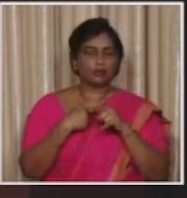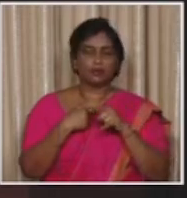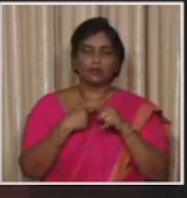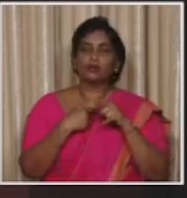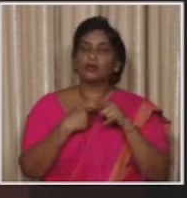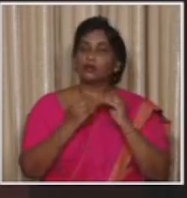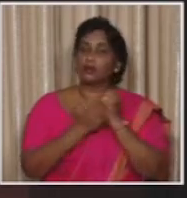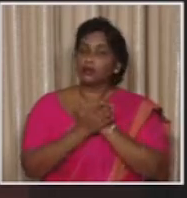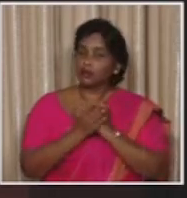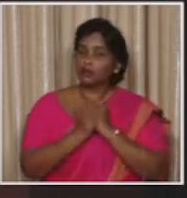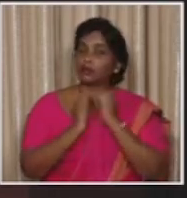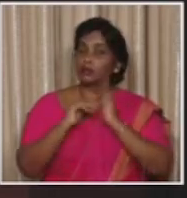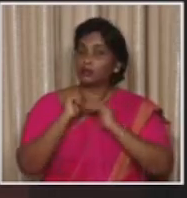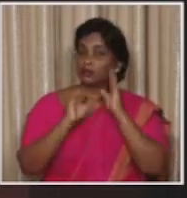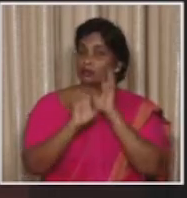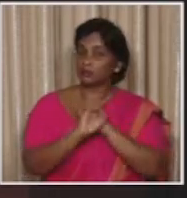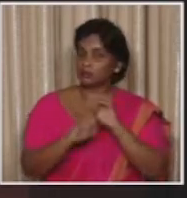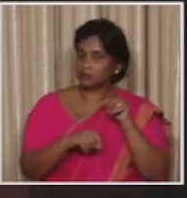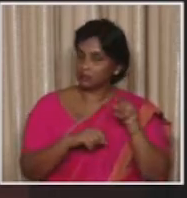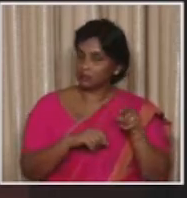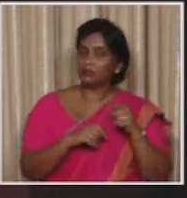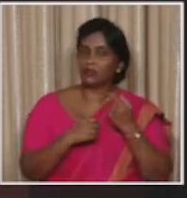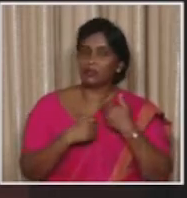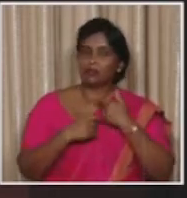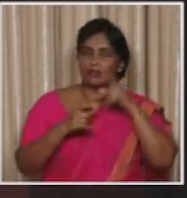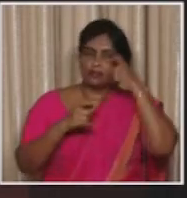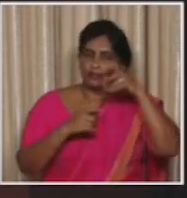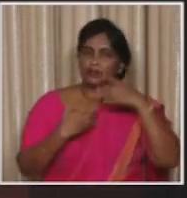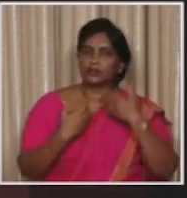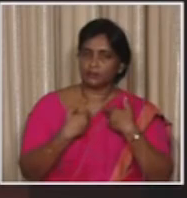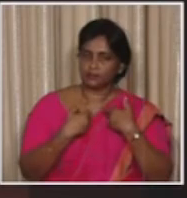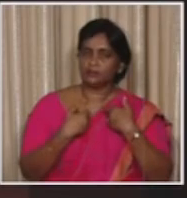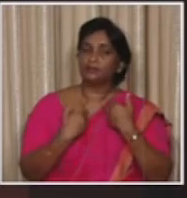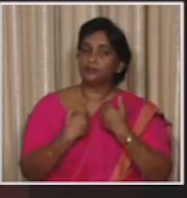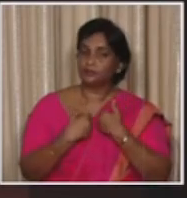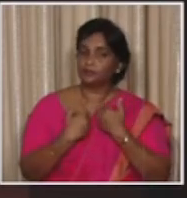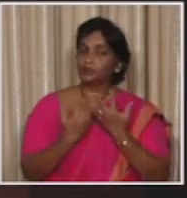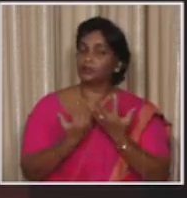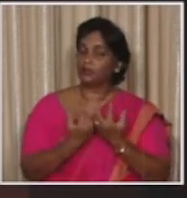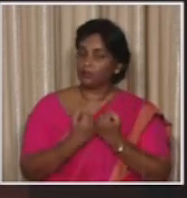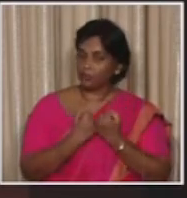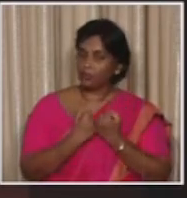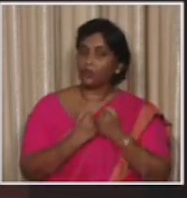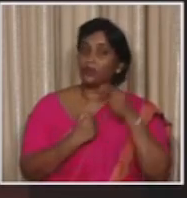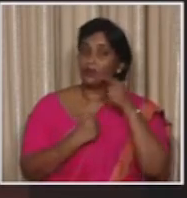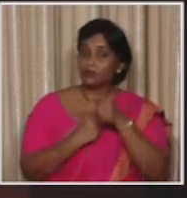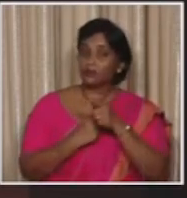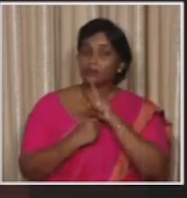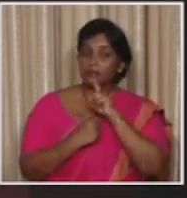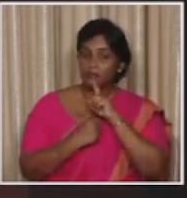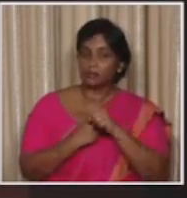And I want to assure you that I have the necessary reading skills to do so. And